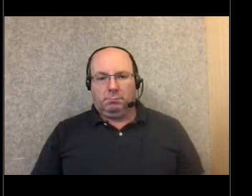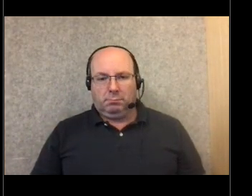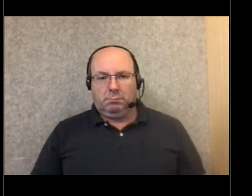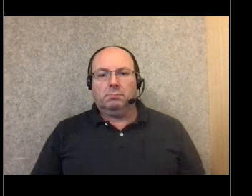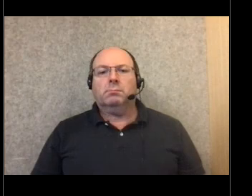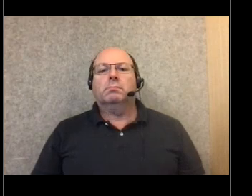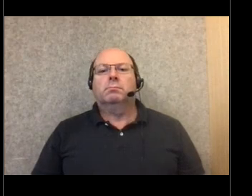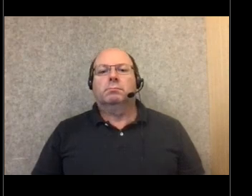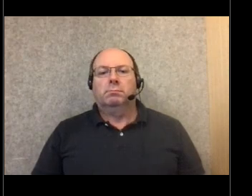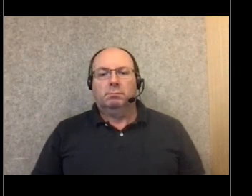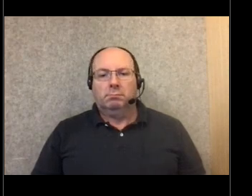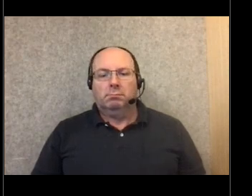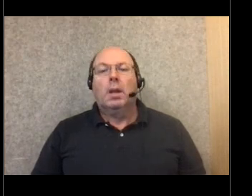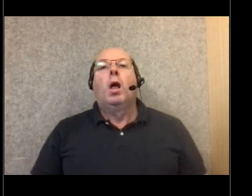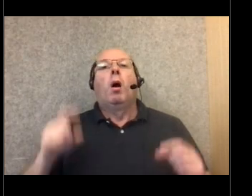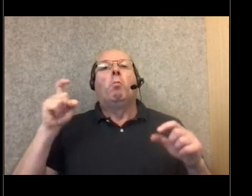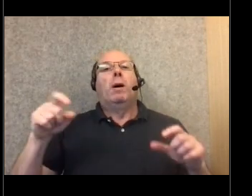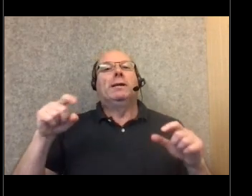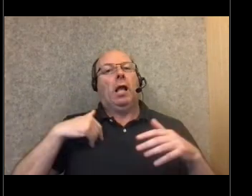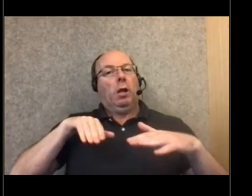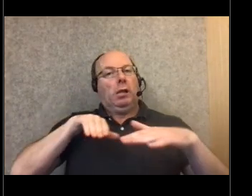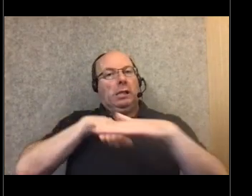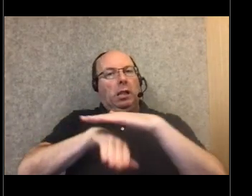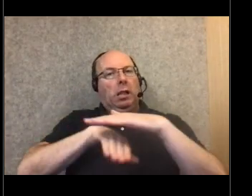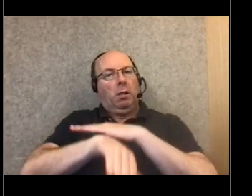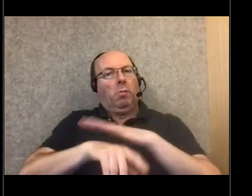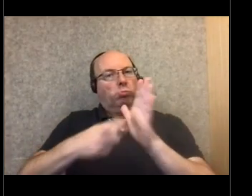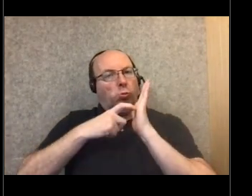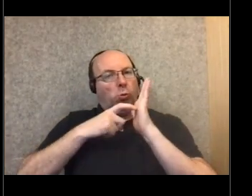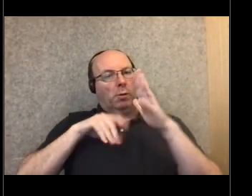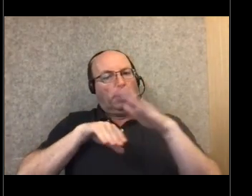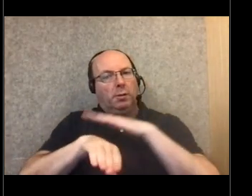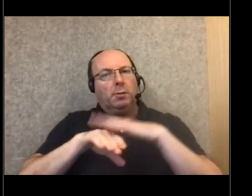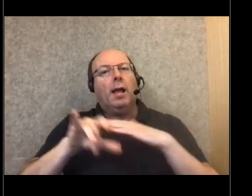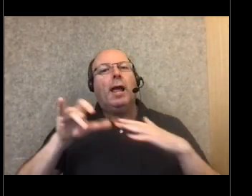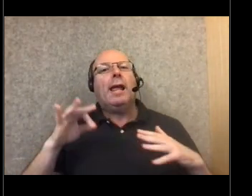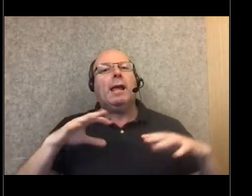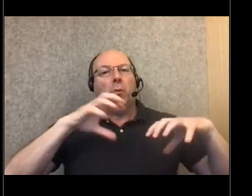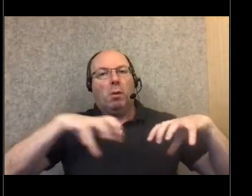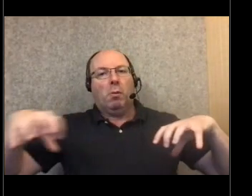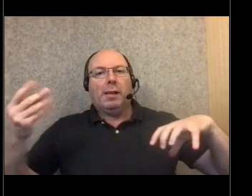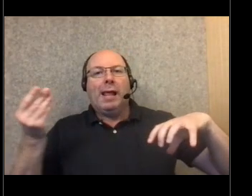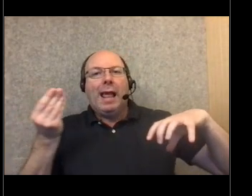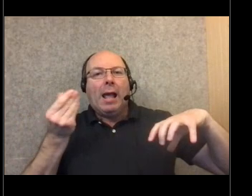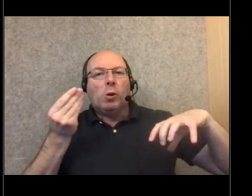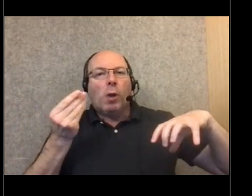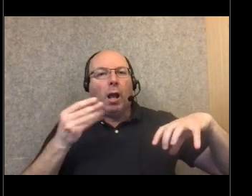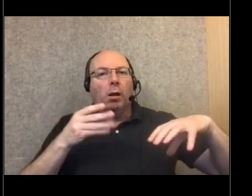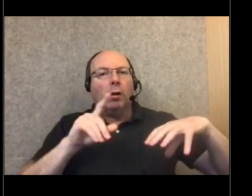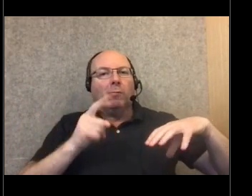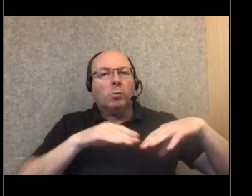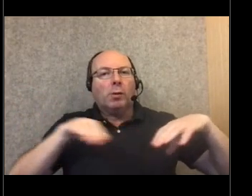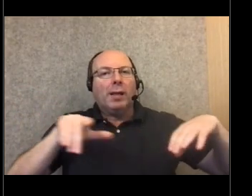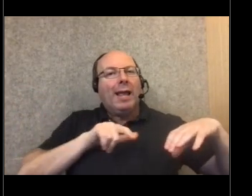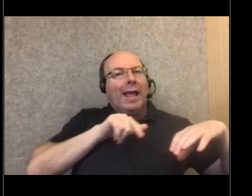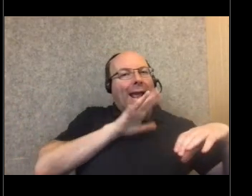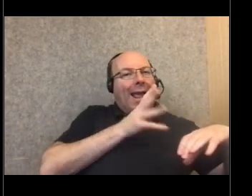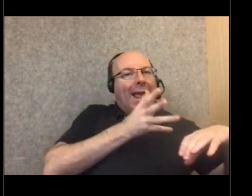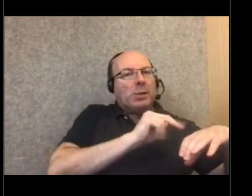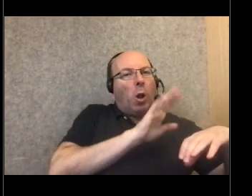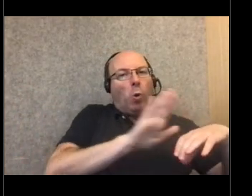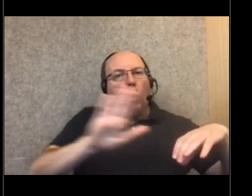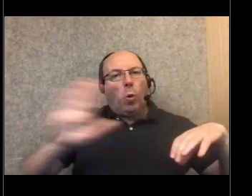route. Where a building has ground floor units, each with its own exterior entrance, each